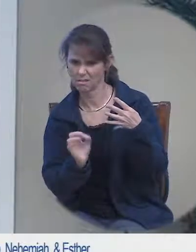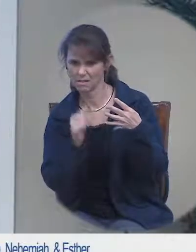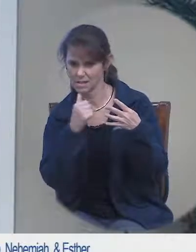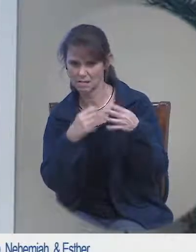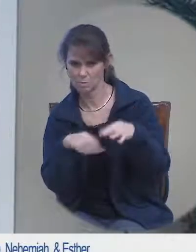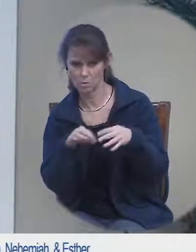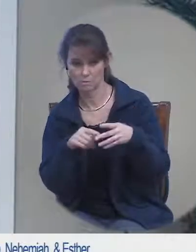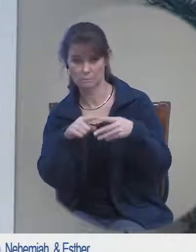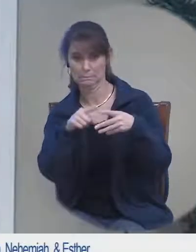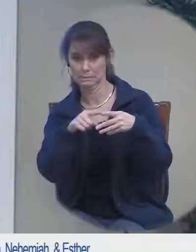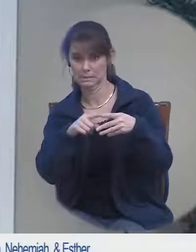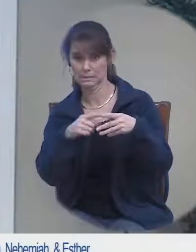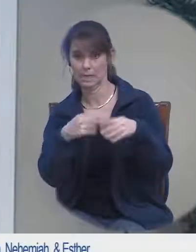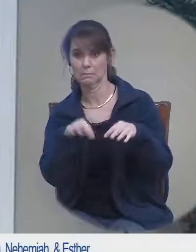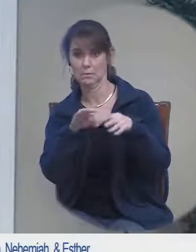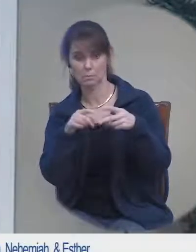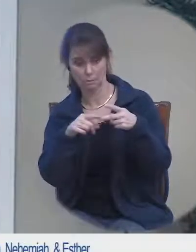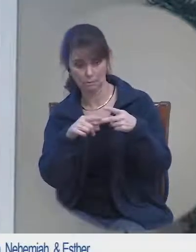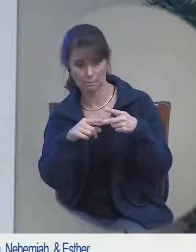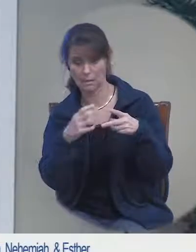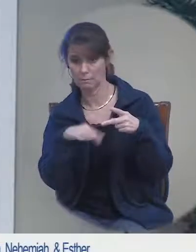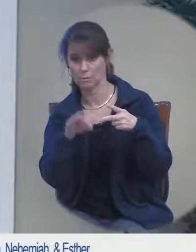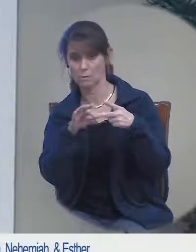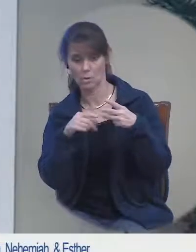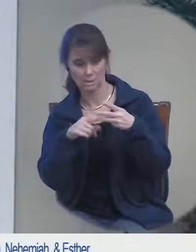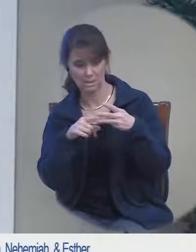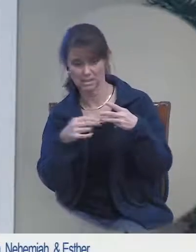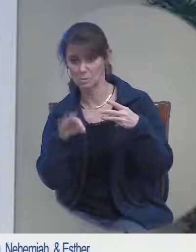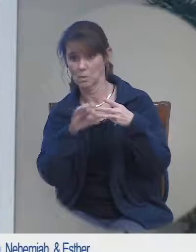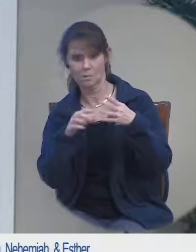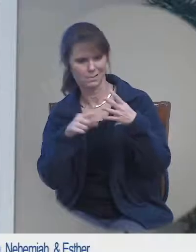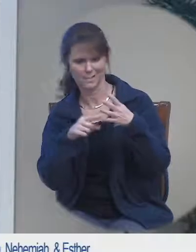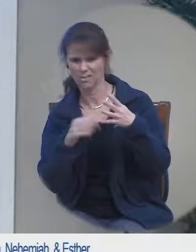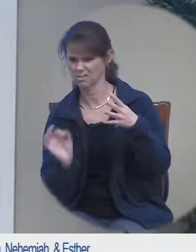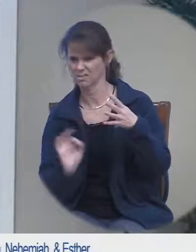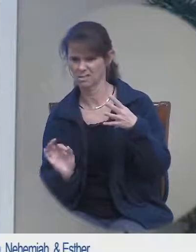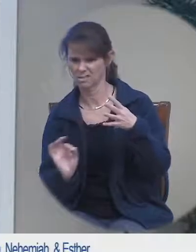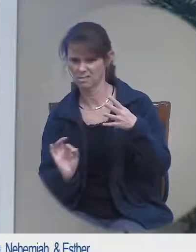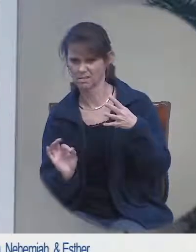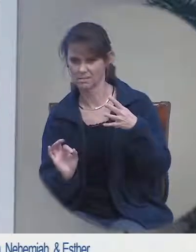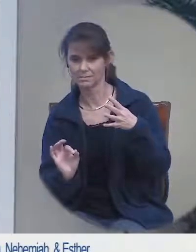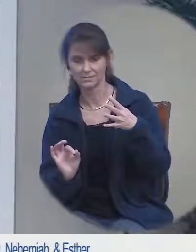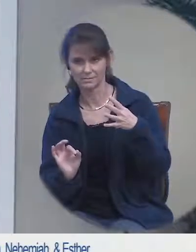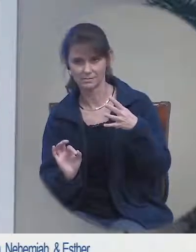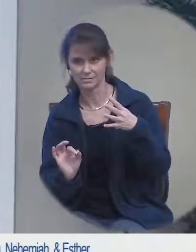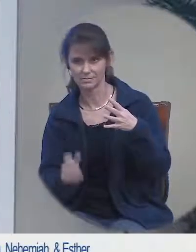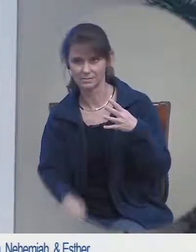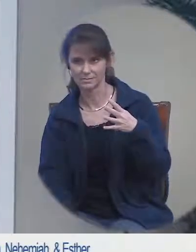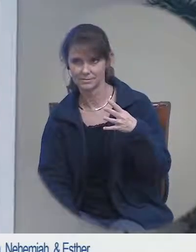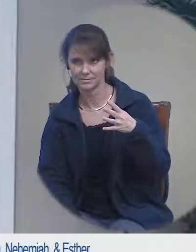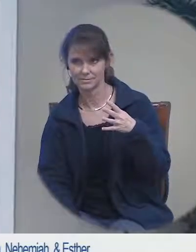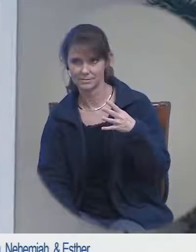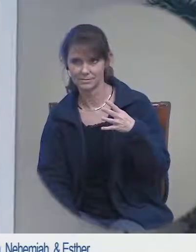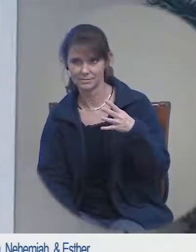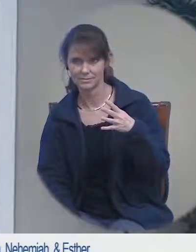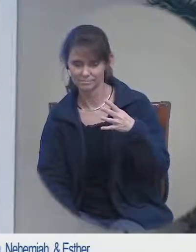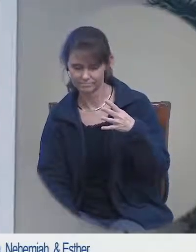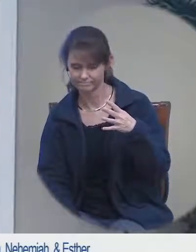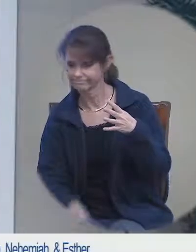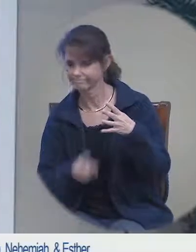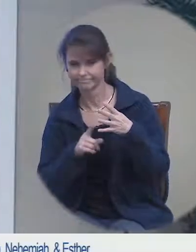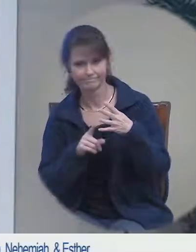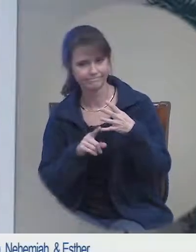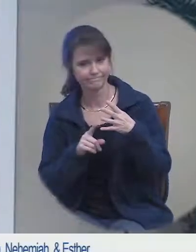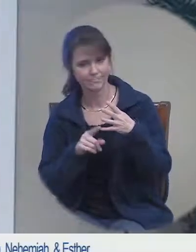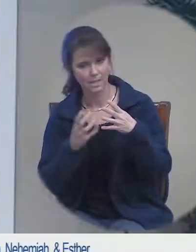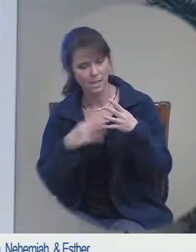to not supporting the Levites or letting Tobiah in the household of God. But I want you to